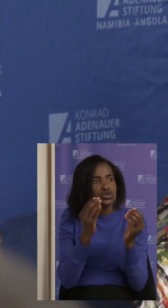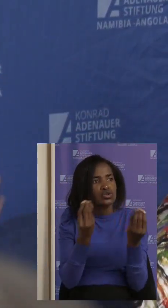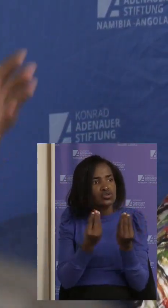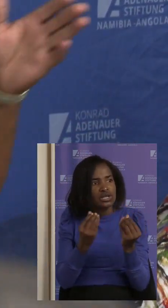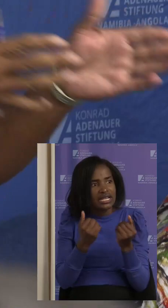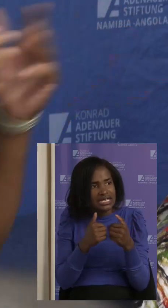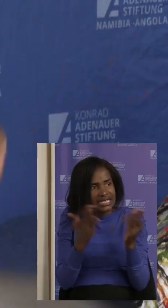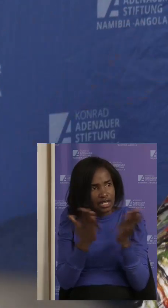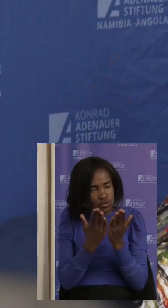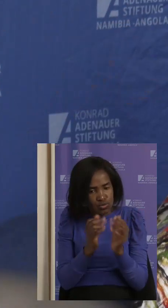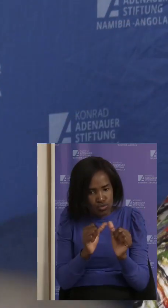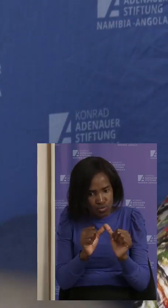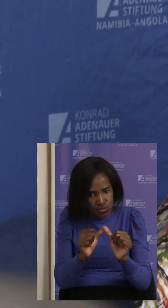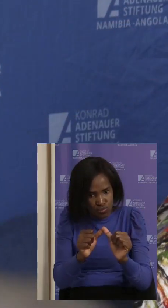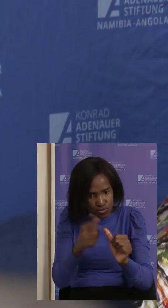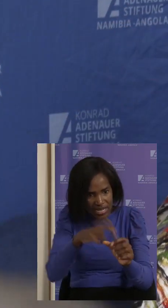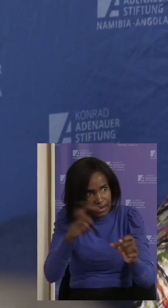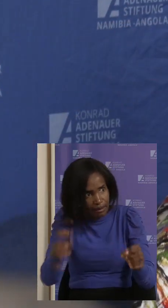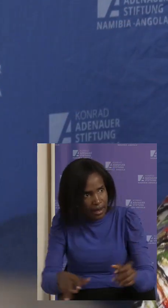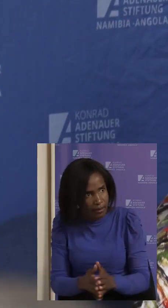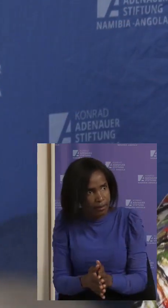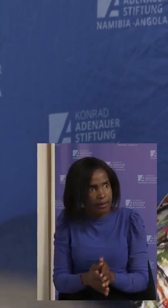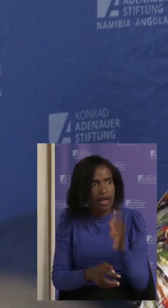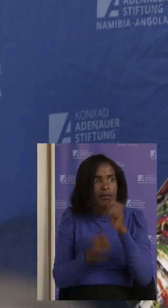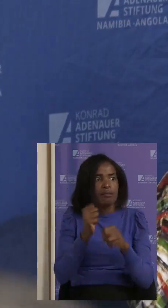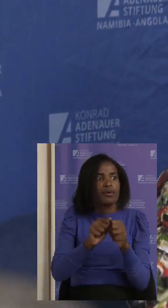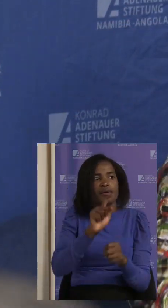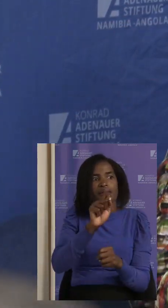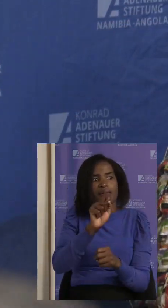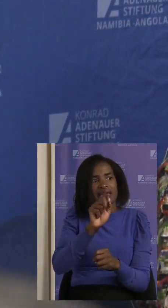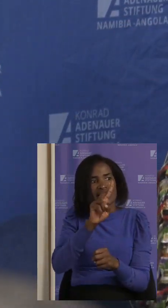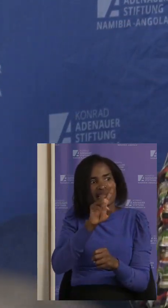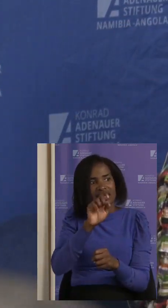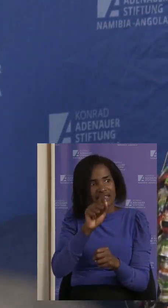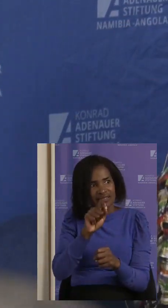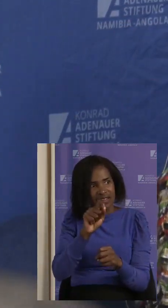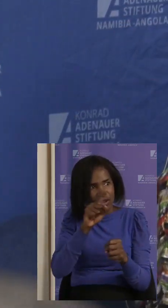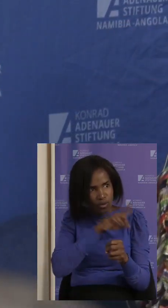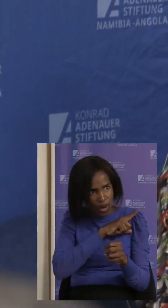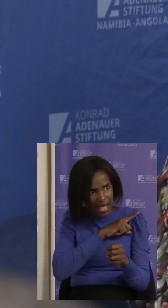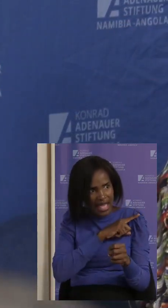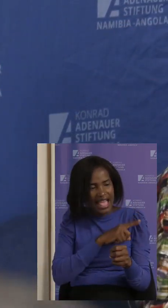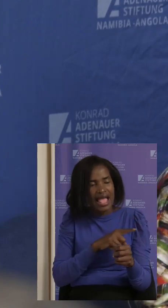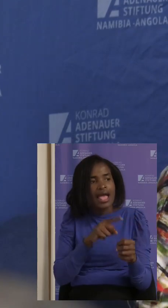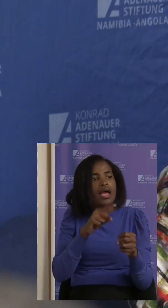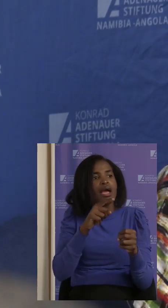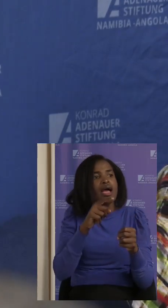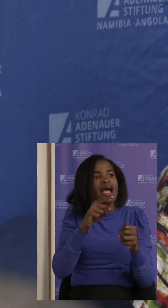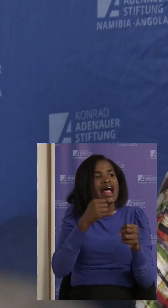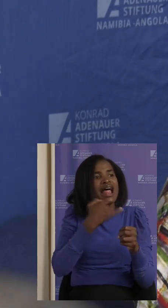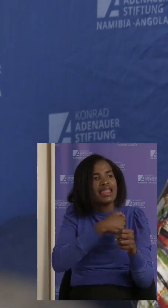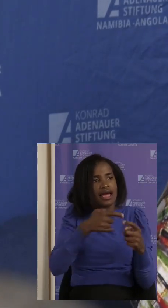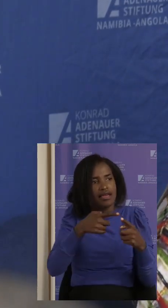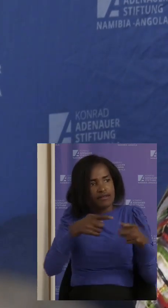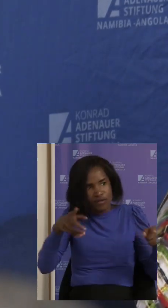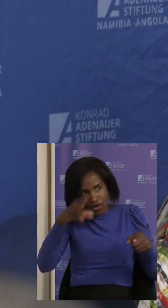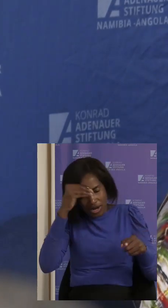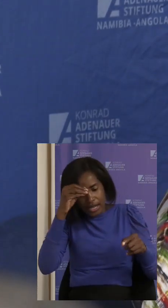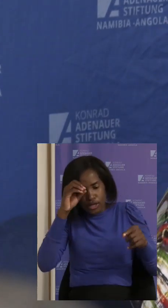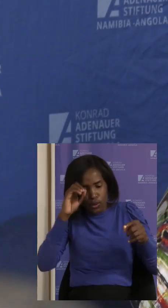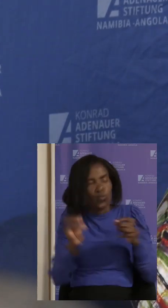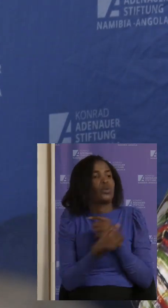of those of TVET, because the component of lifelong learning is not there. And it is